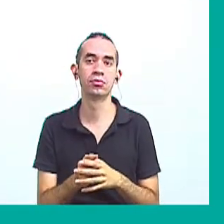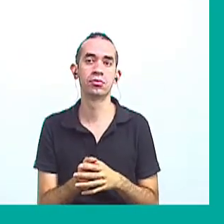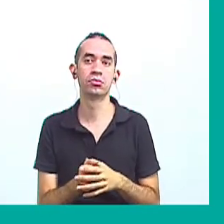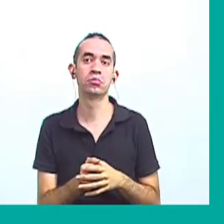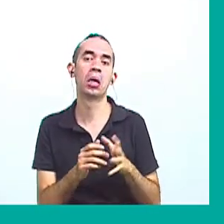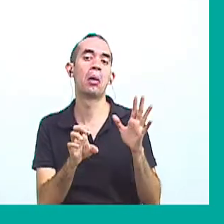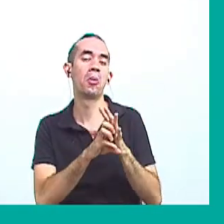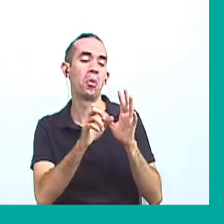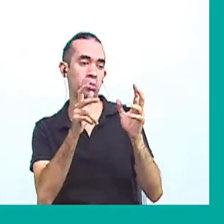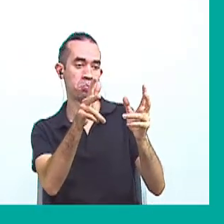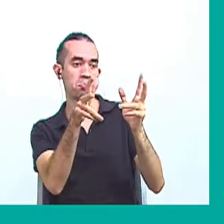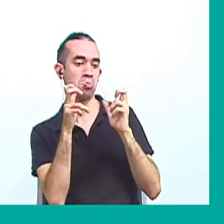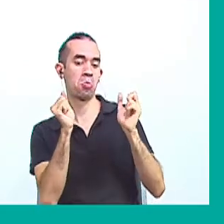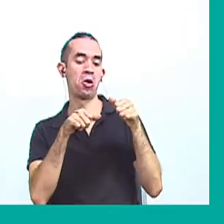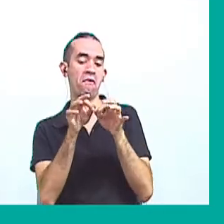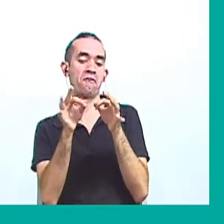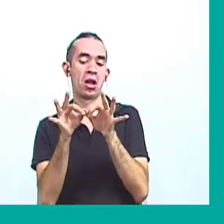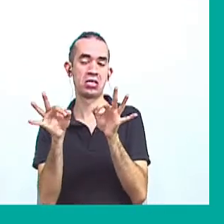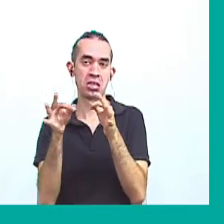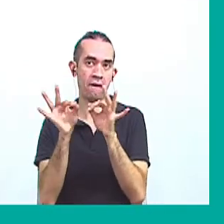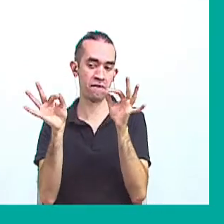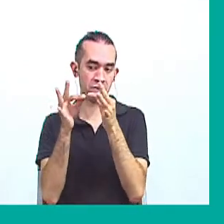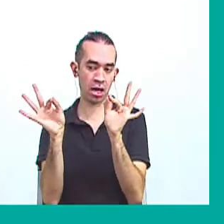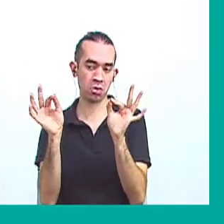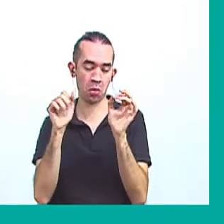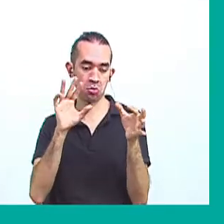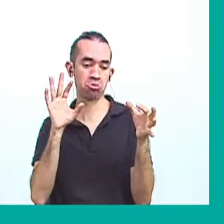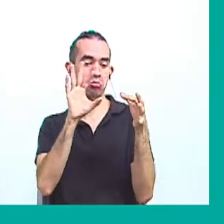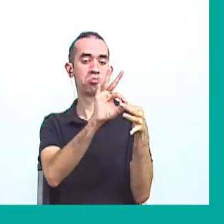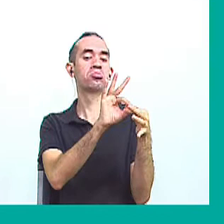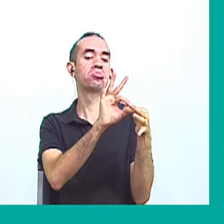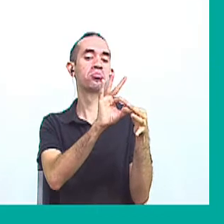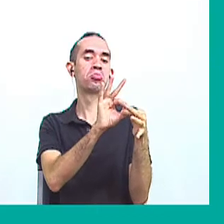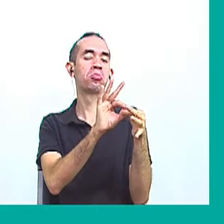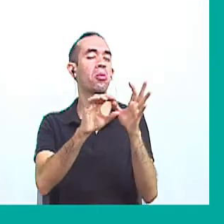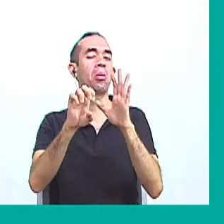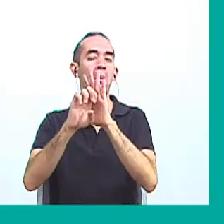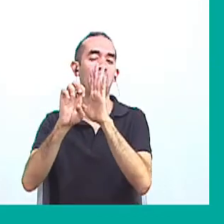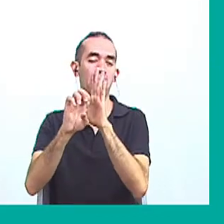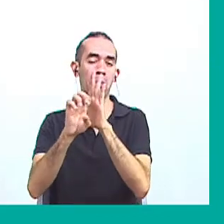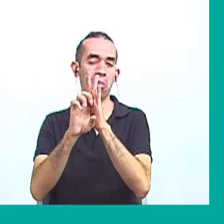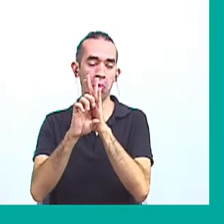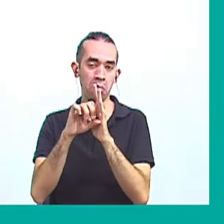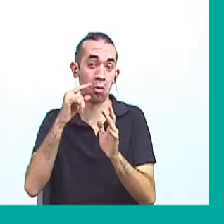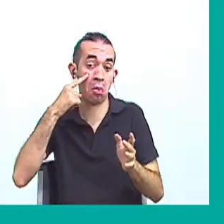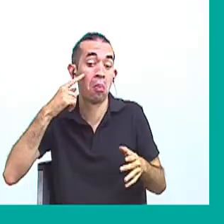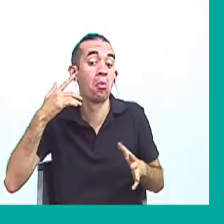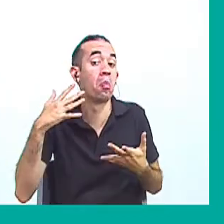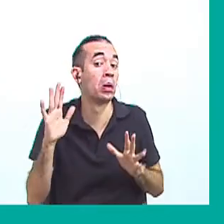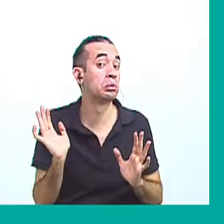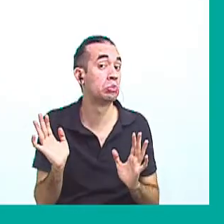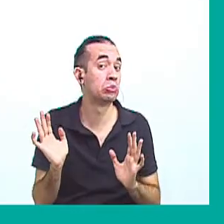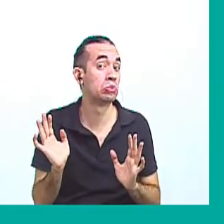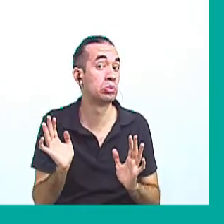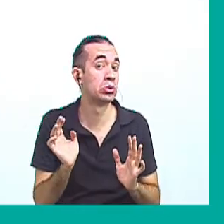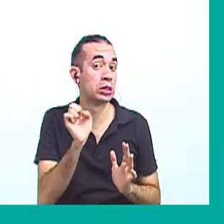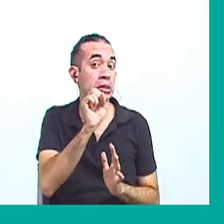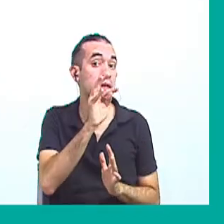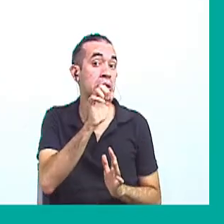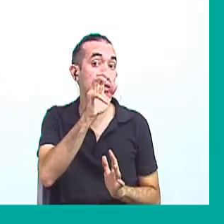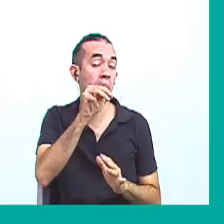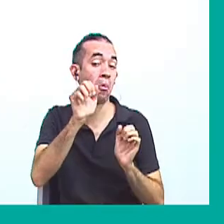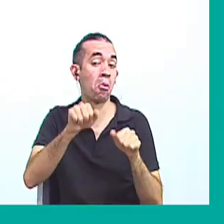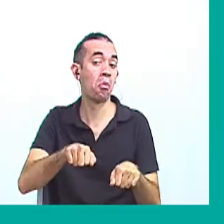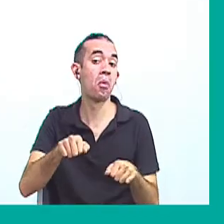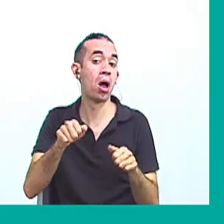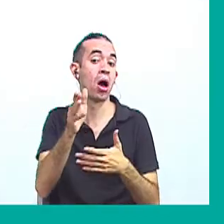cons, I can use one of the phrases that we saw earlier, that, for example, apparently STEAM can exclude